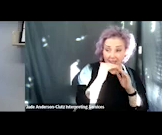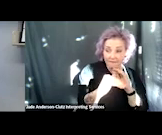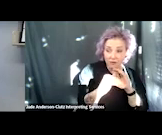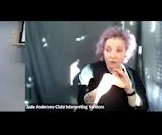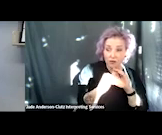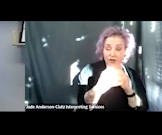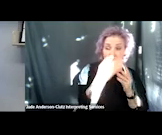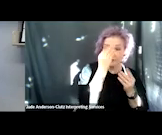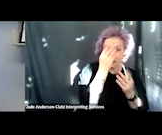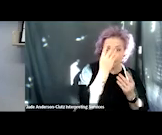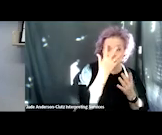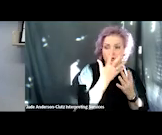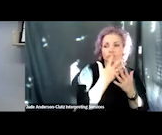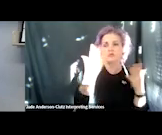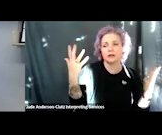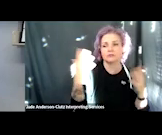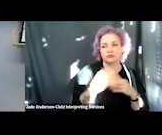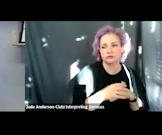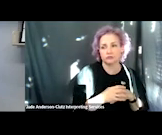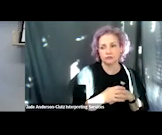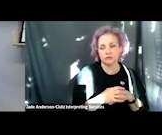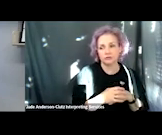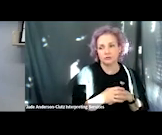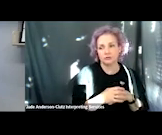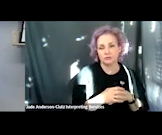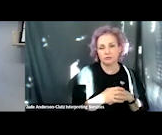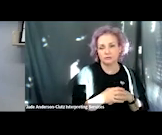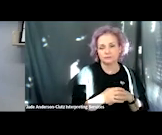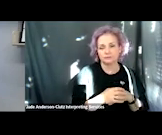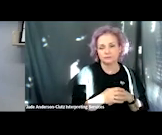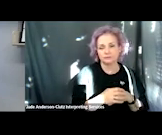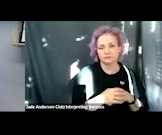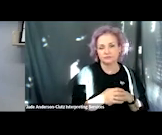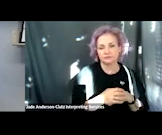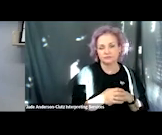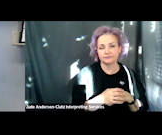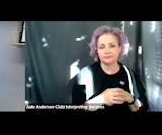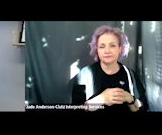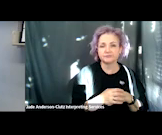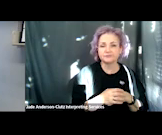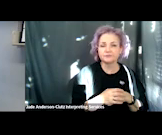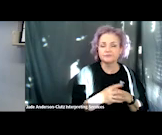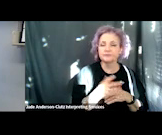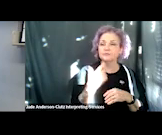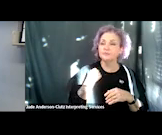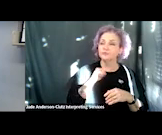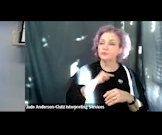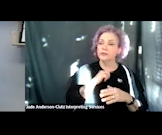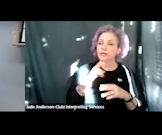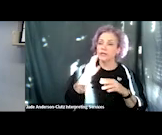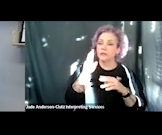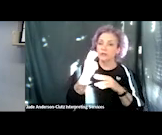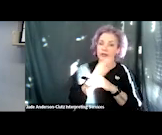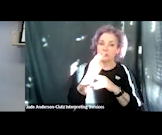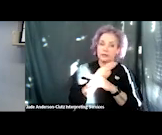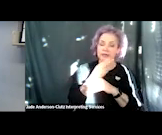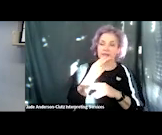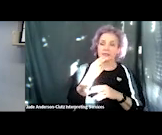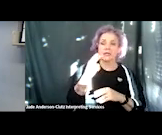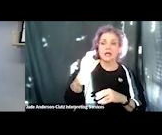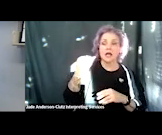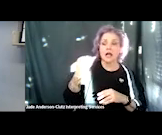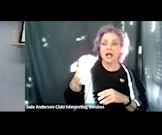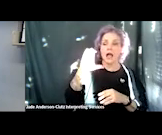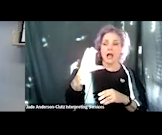out some of the unnecessary information. And so the way we studied this is through the acoustic startle response. Now, the